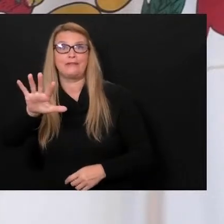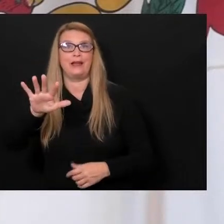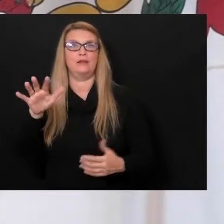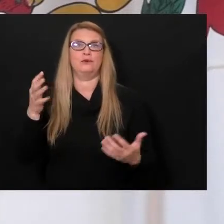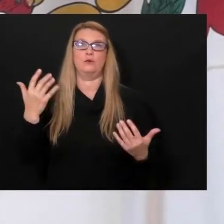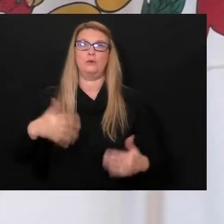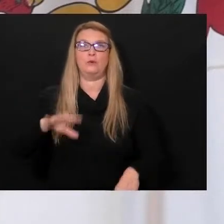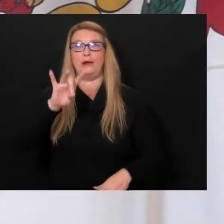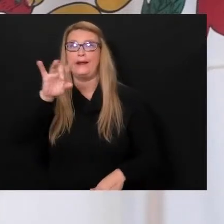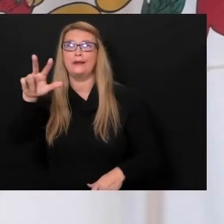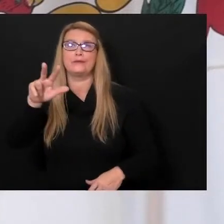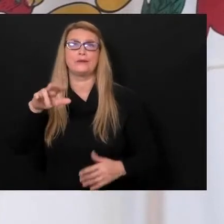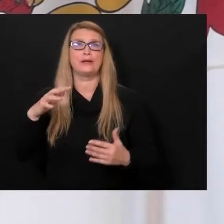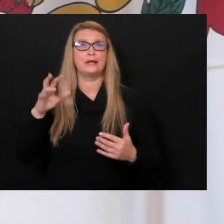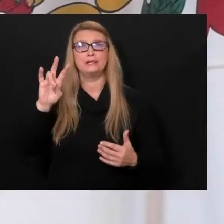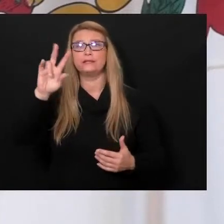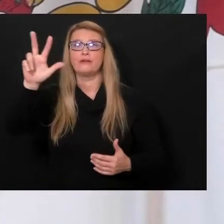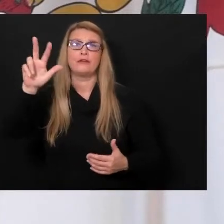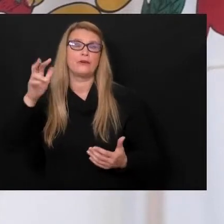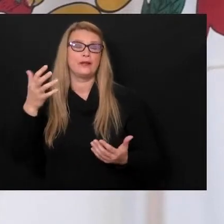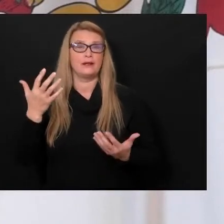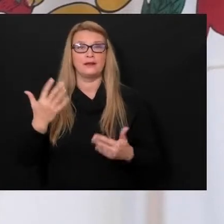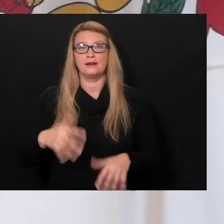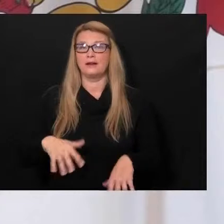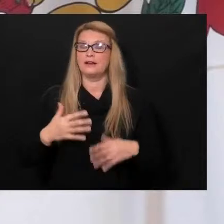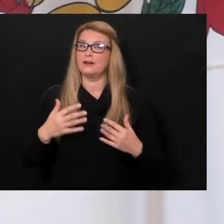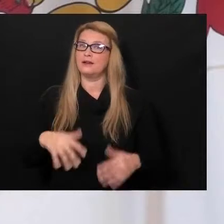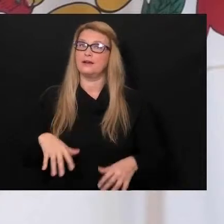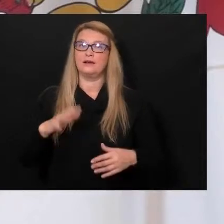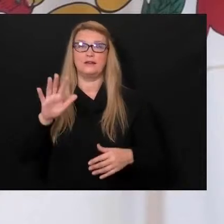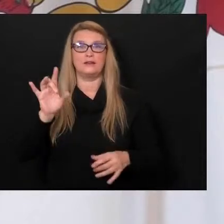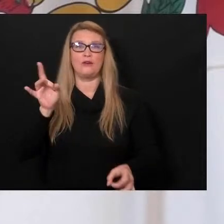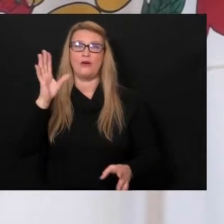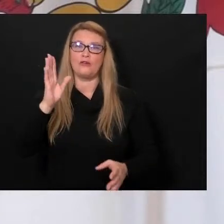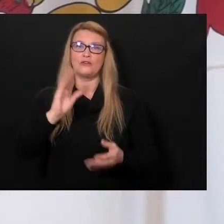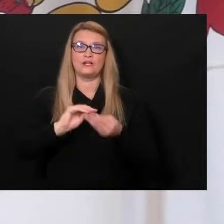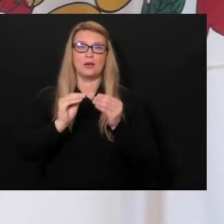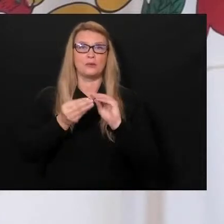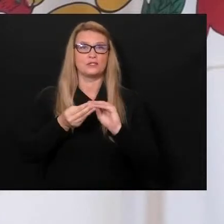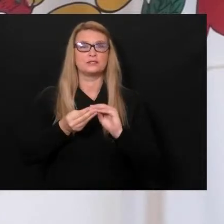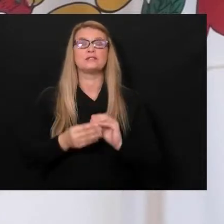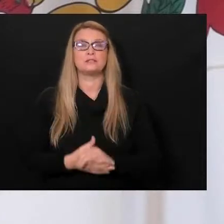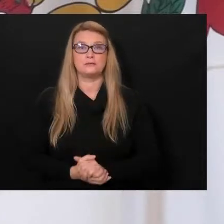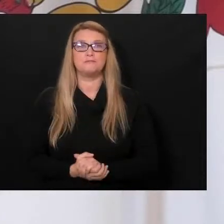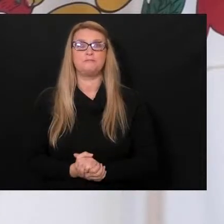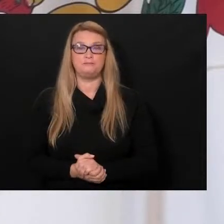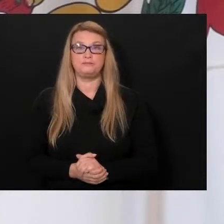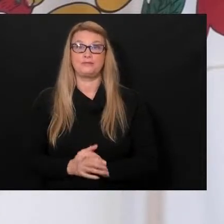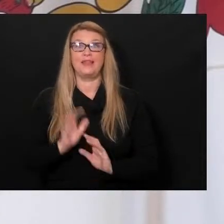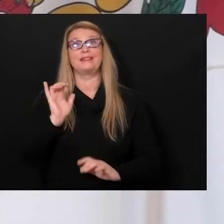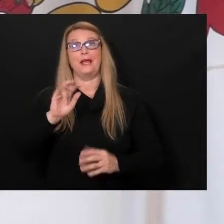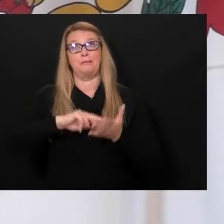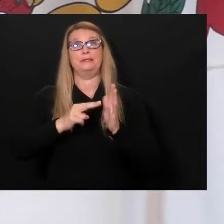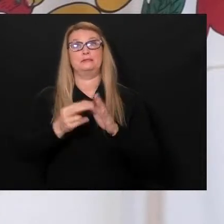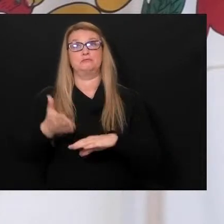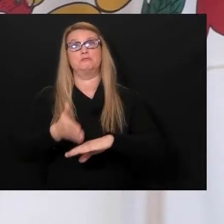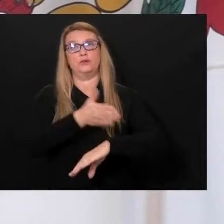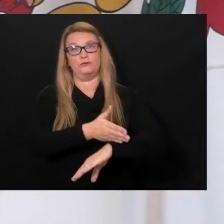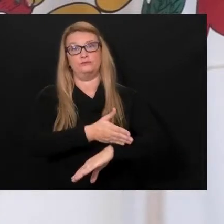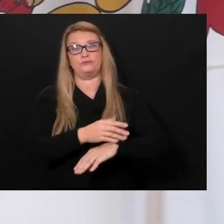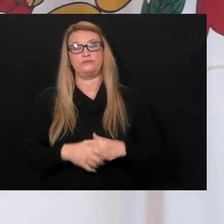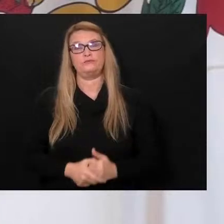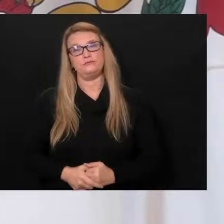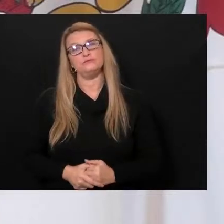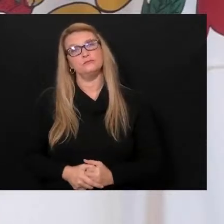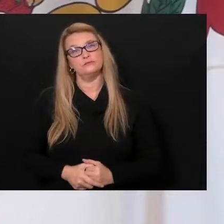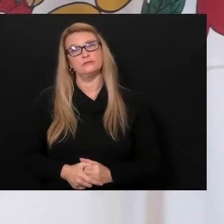and 83 and 73 and all those atrocious numbers, it's better. I'll explain